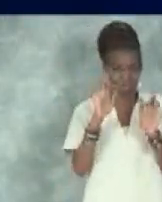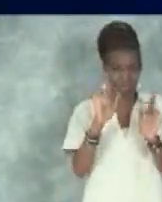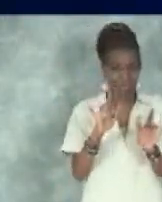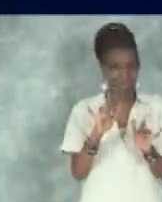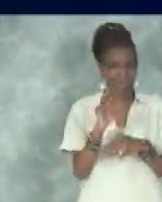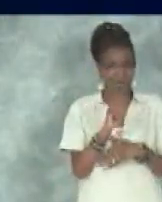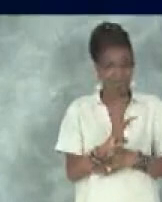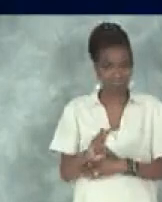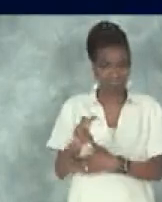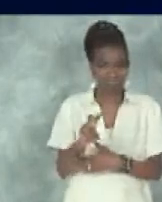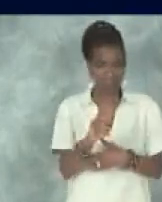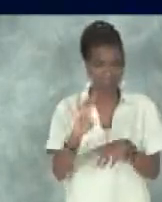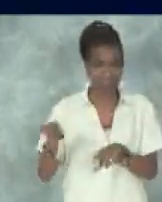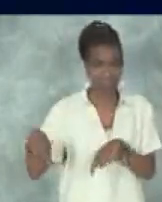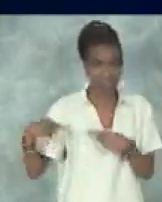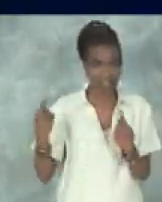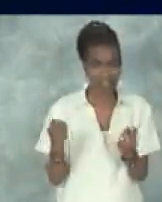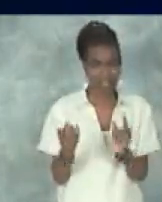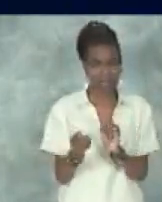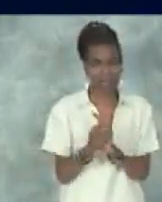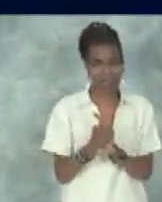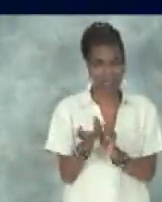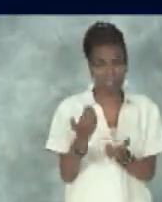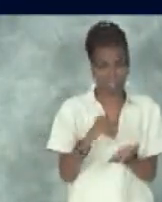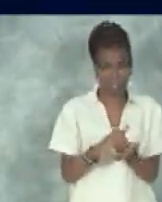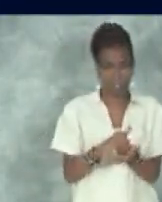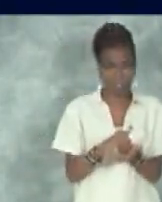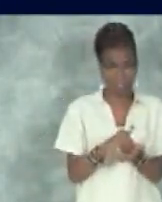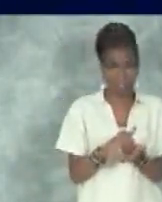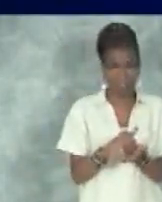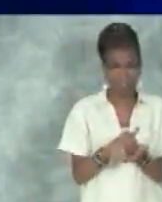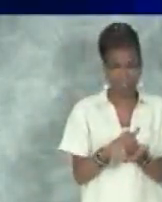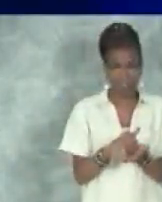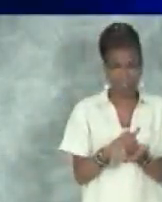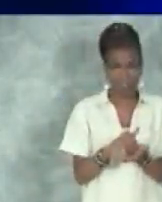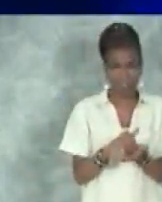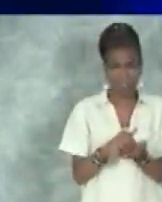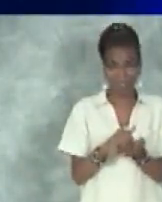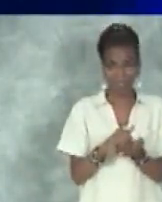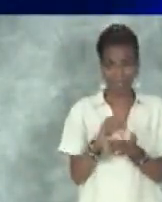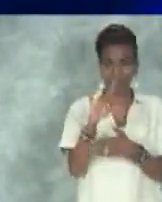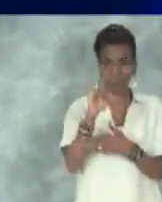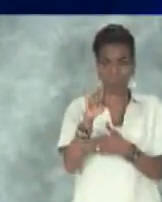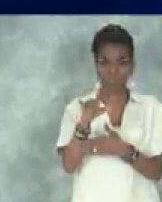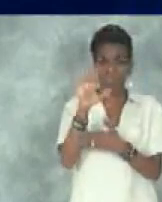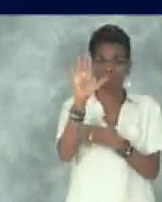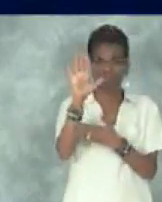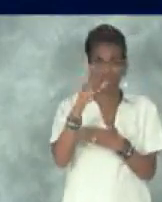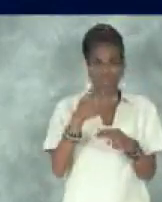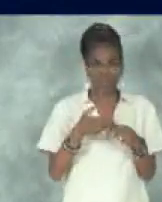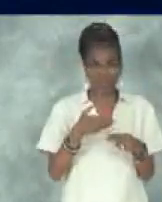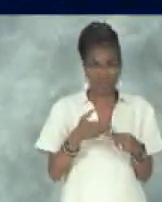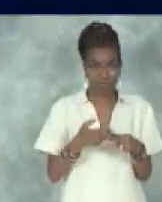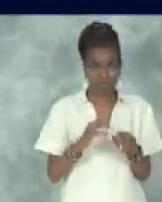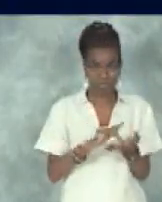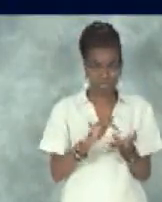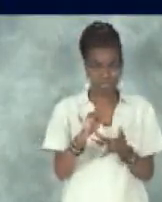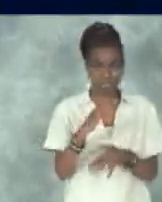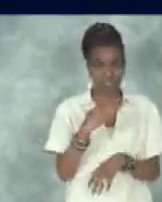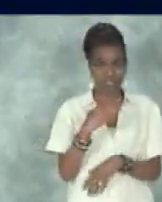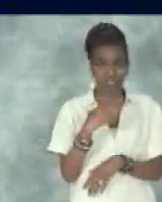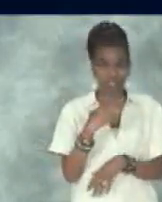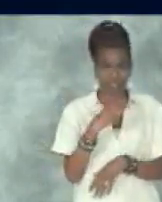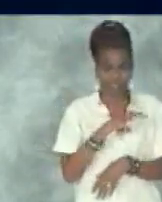traveling grace until we meet again. We ask it in the matchless, marvelous, and majestic name of Jesus the